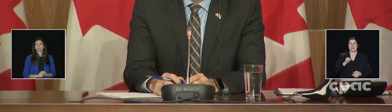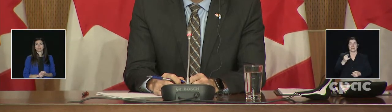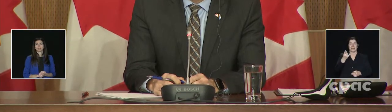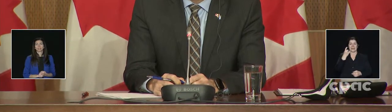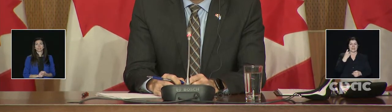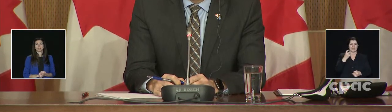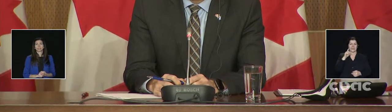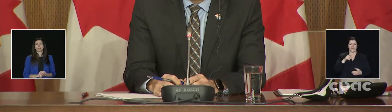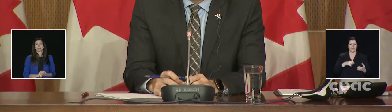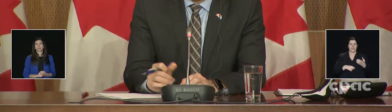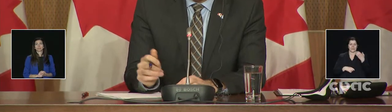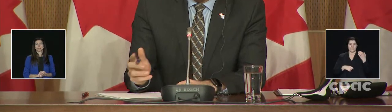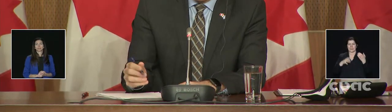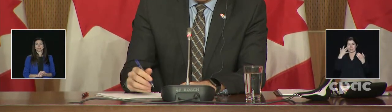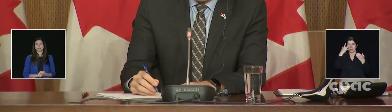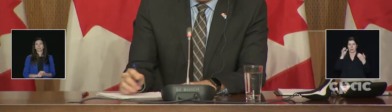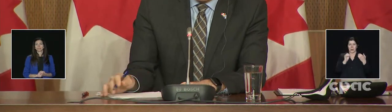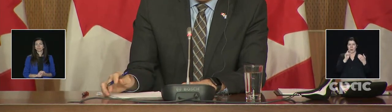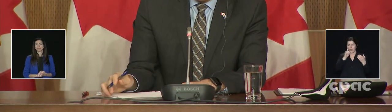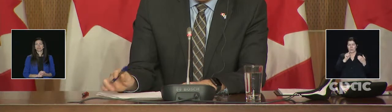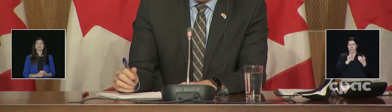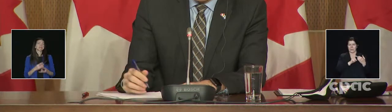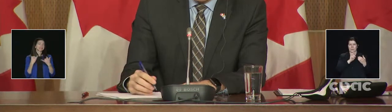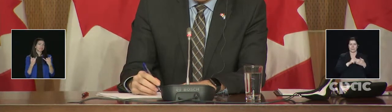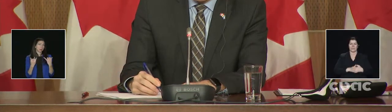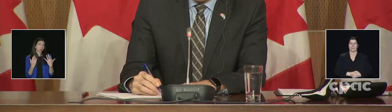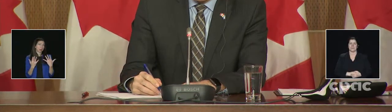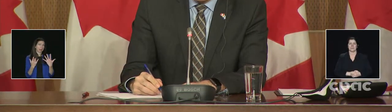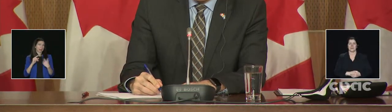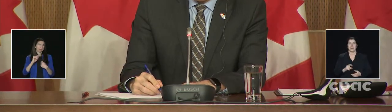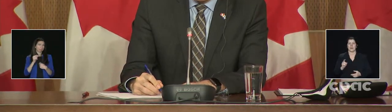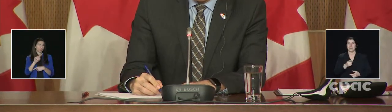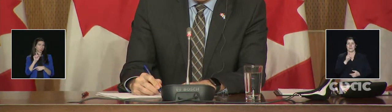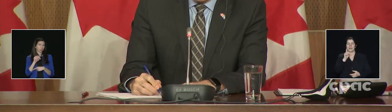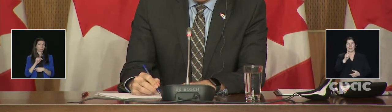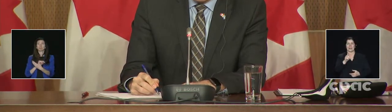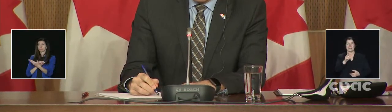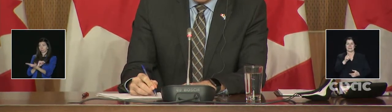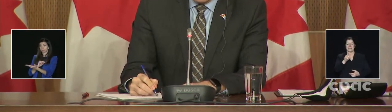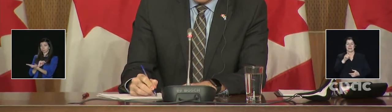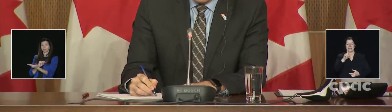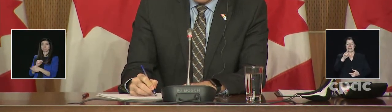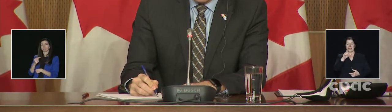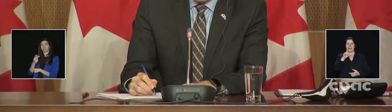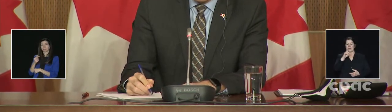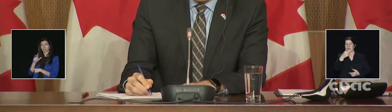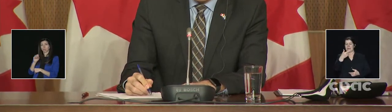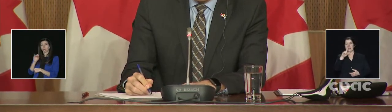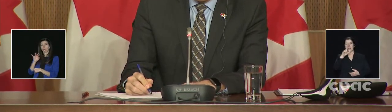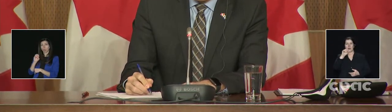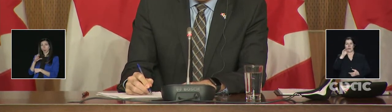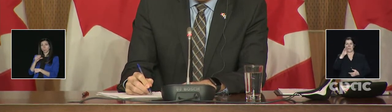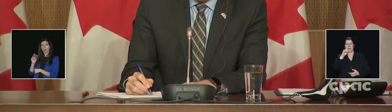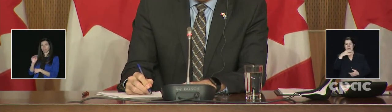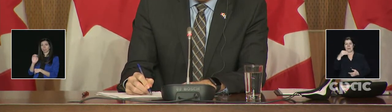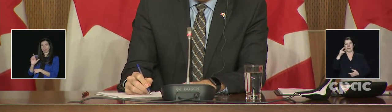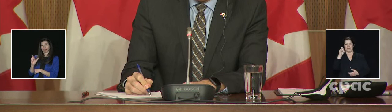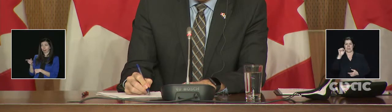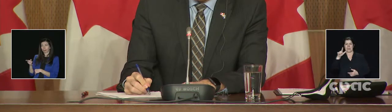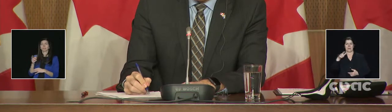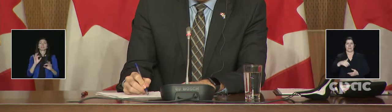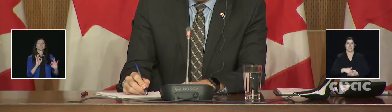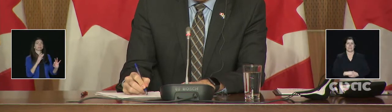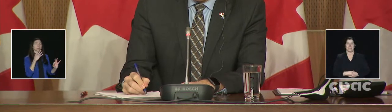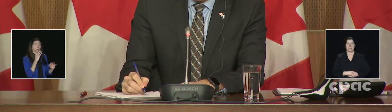question. The first question is from Erica Walsh from the Globe and Mail. Please go ahead. Good morning, Minister. Thanks